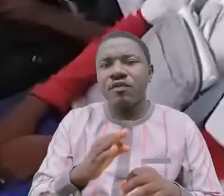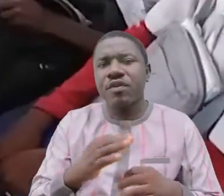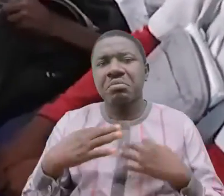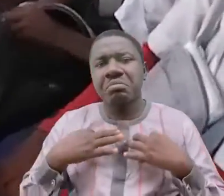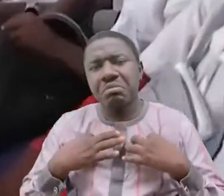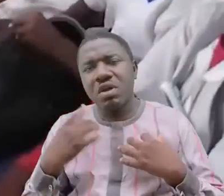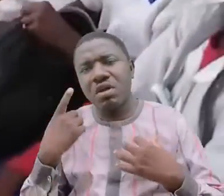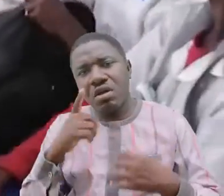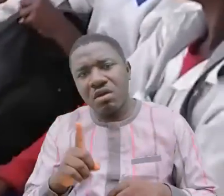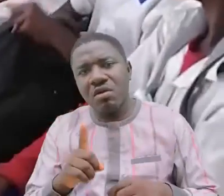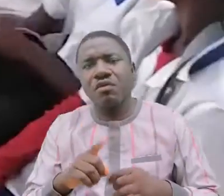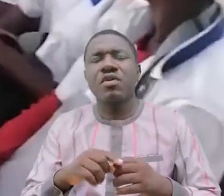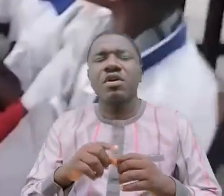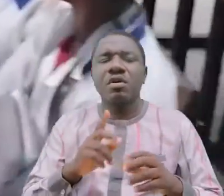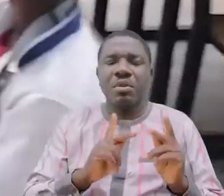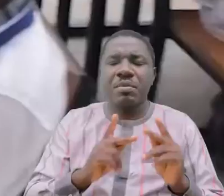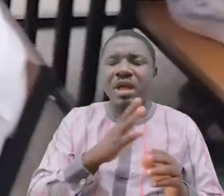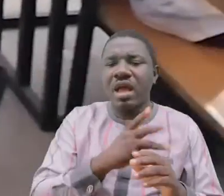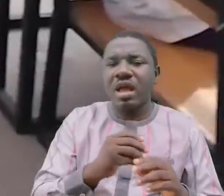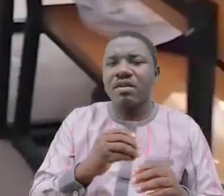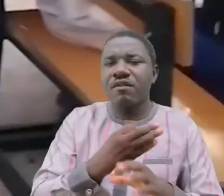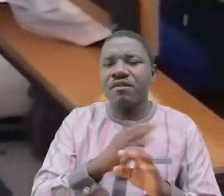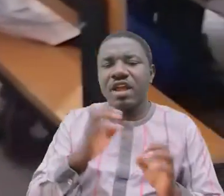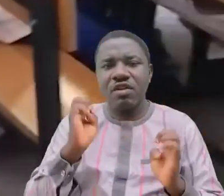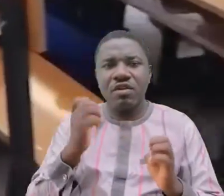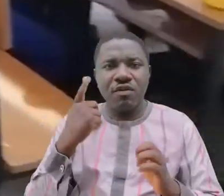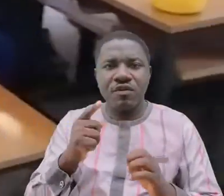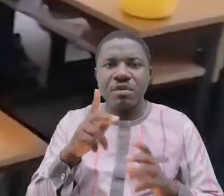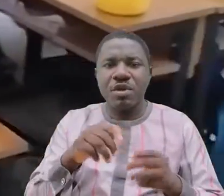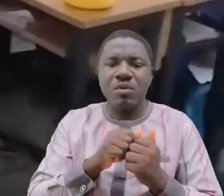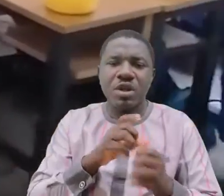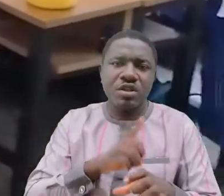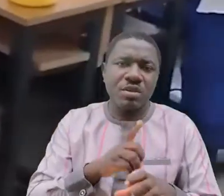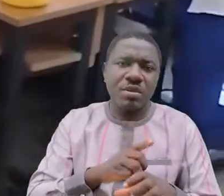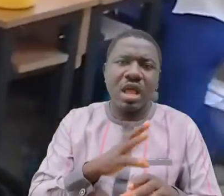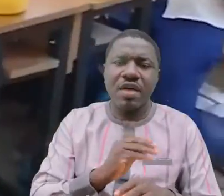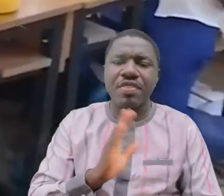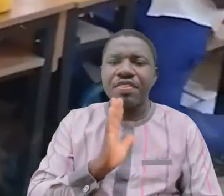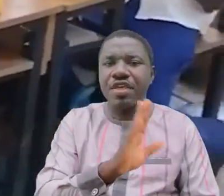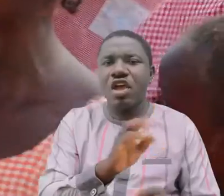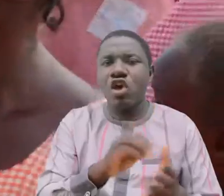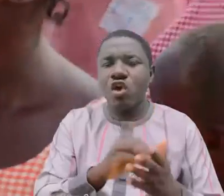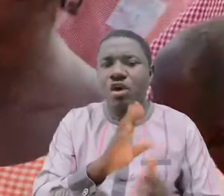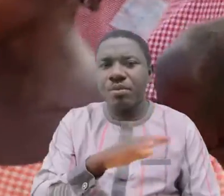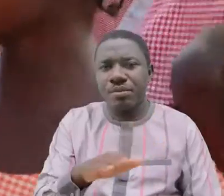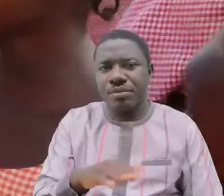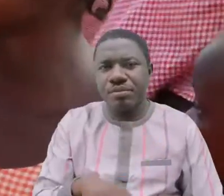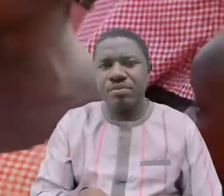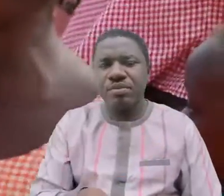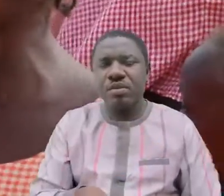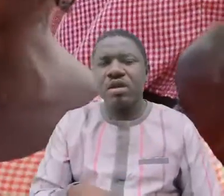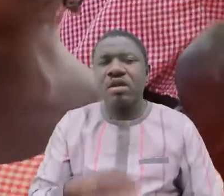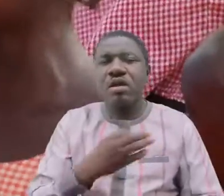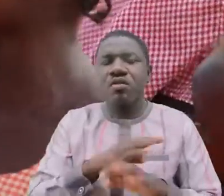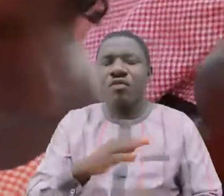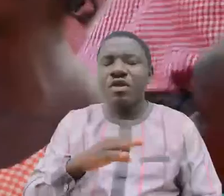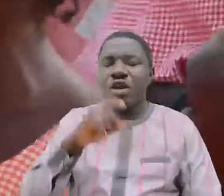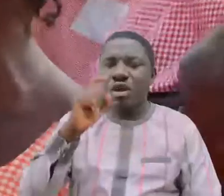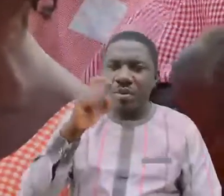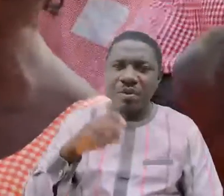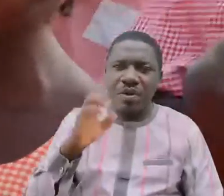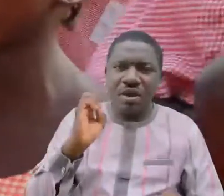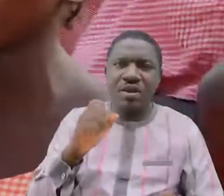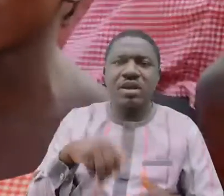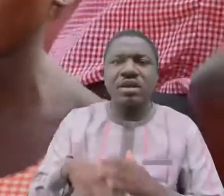free uniforms for pupils, and the free education for persons with disability and their children. Free